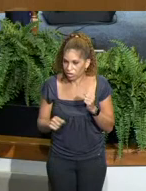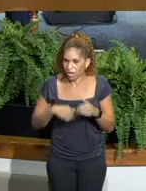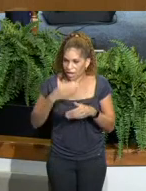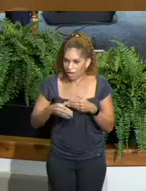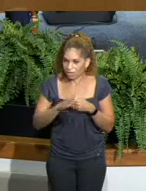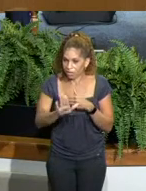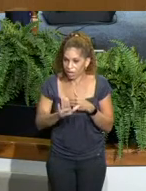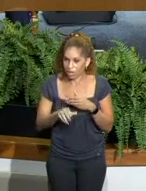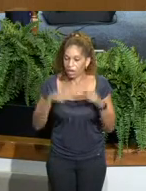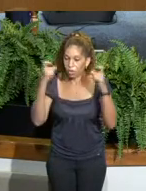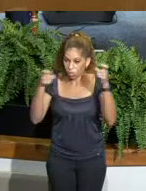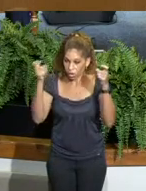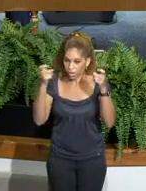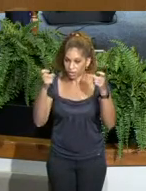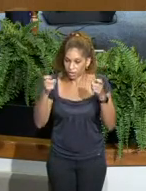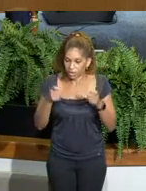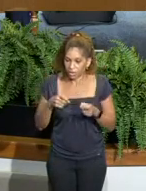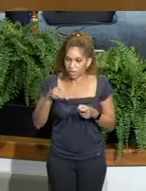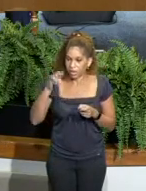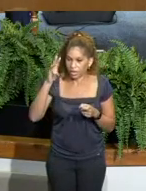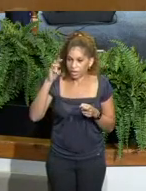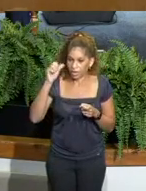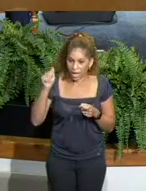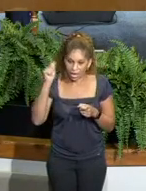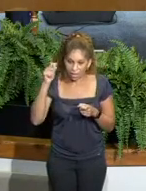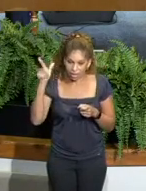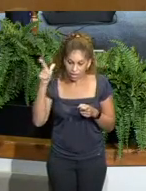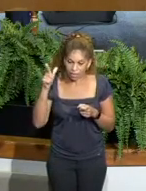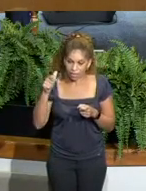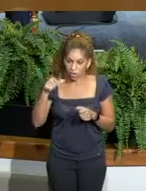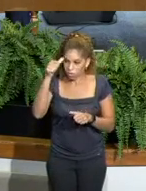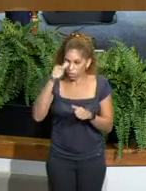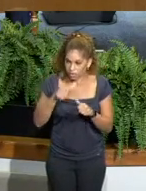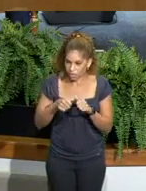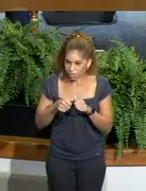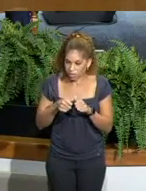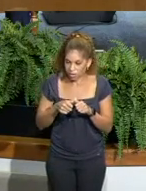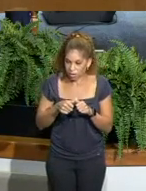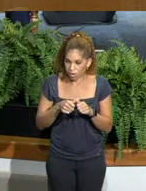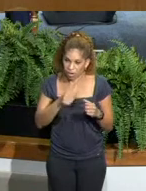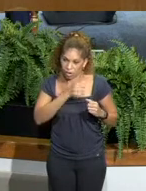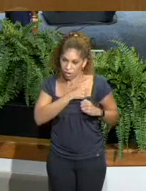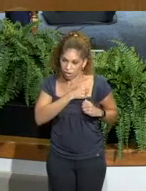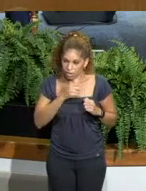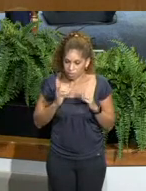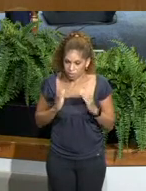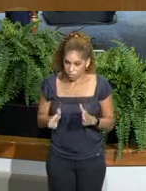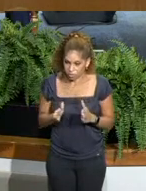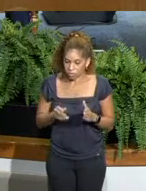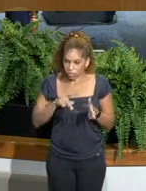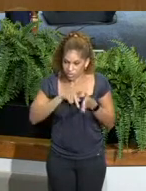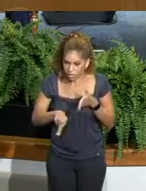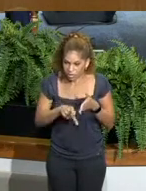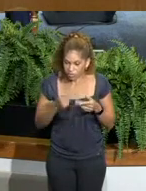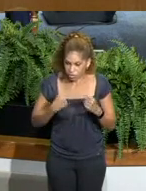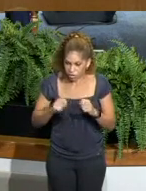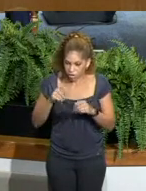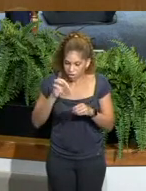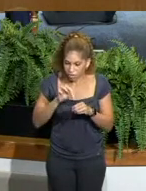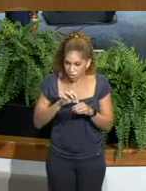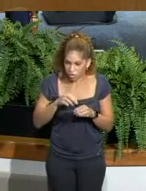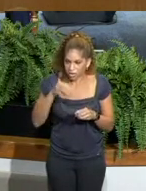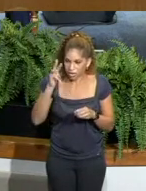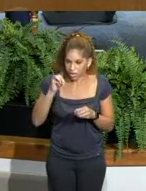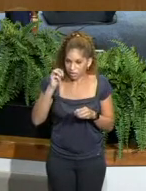Montgomery. Remember when Jimmie Lee Jackson was killed, a veteran, for trying to vote? At his eulogy, Martin Luther